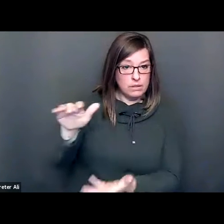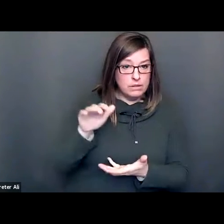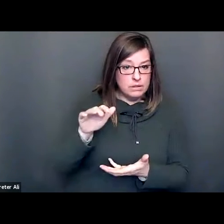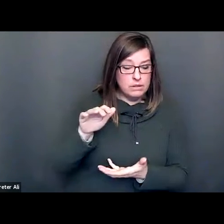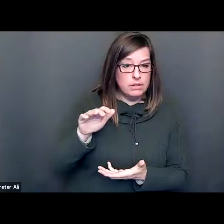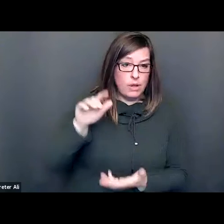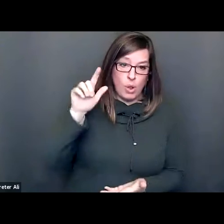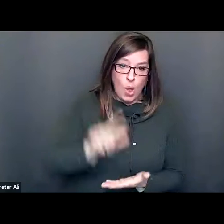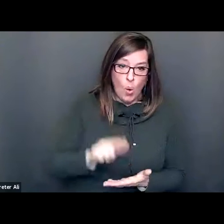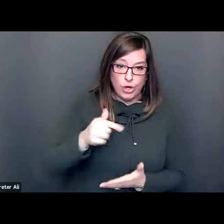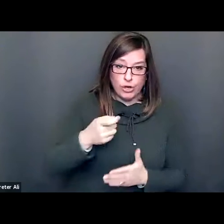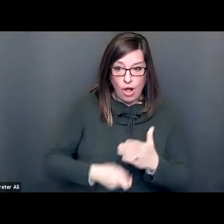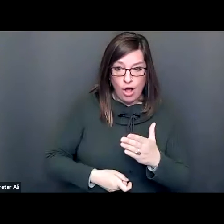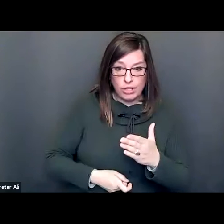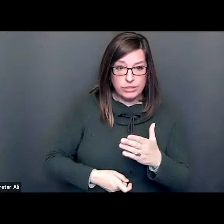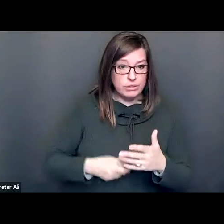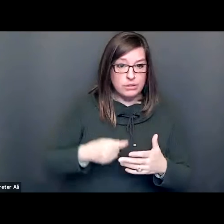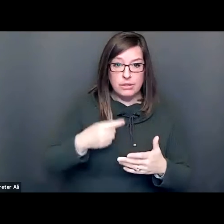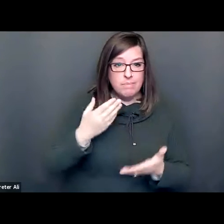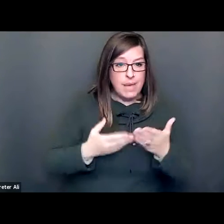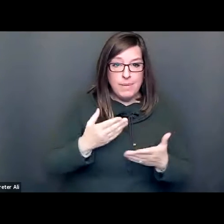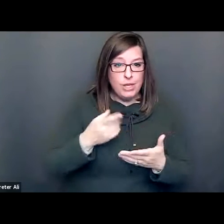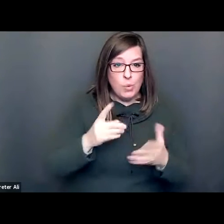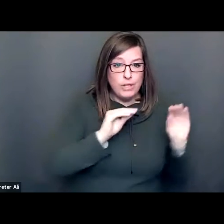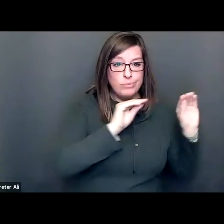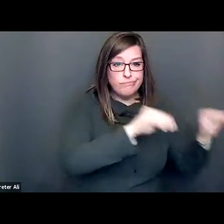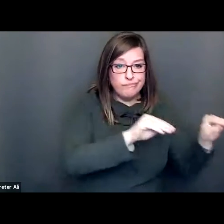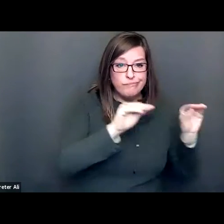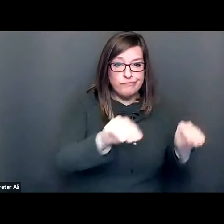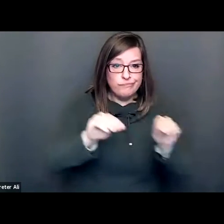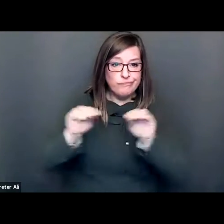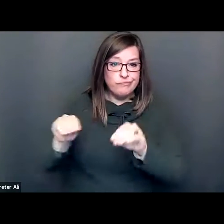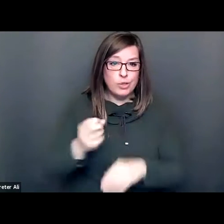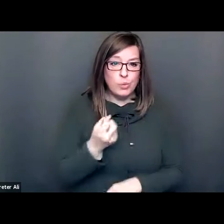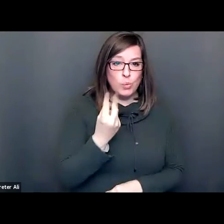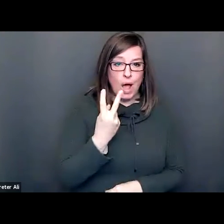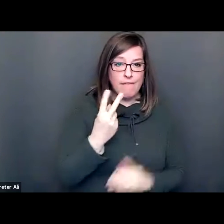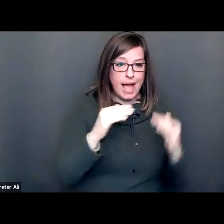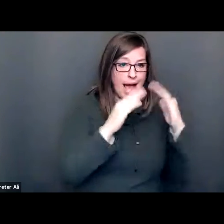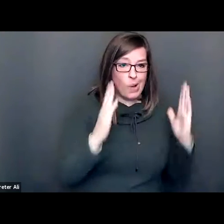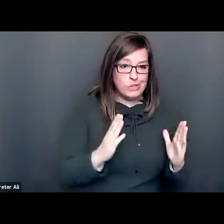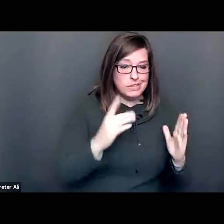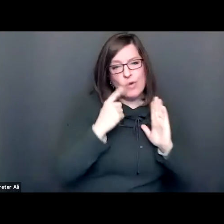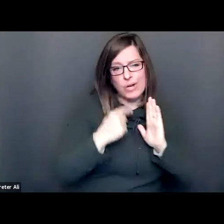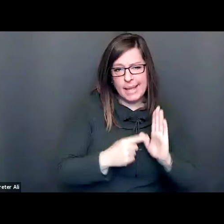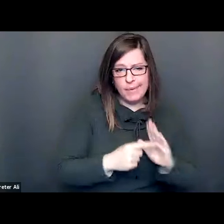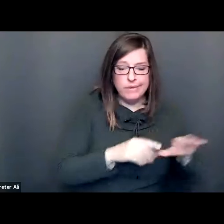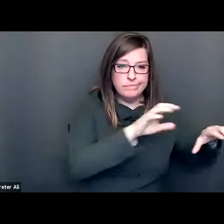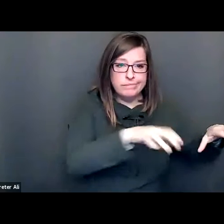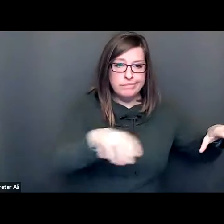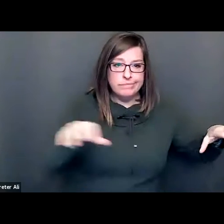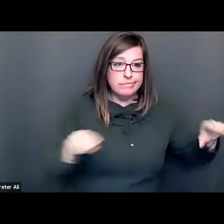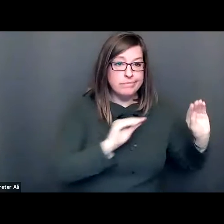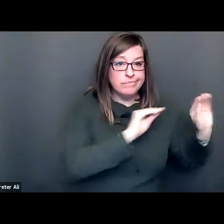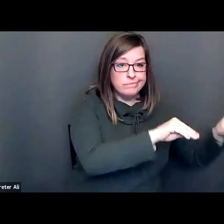lower costs for maybe a dozen houses that want to have more insulation put into it, for example. But